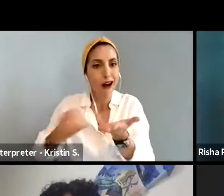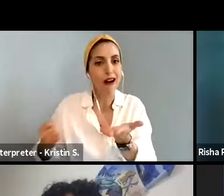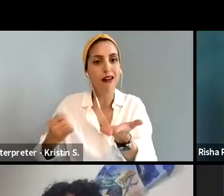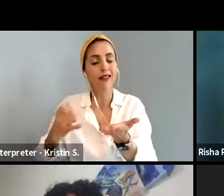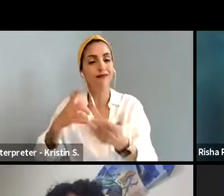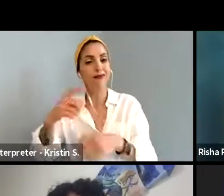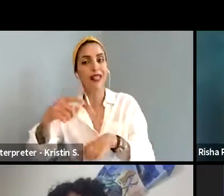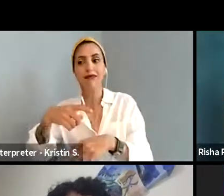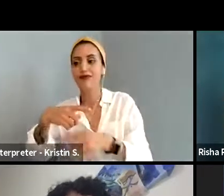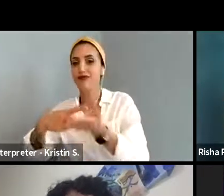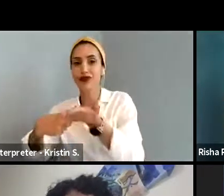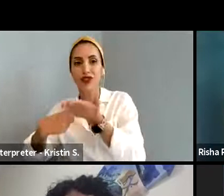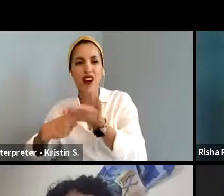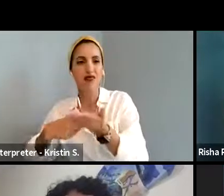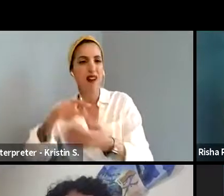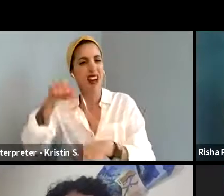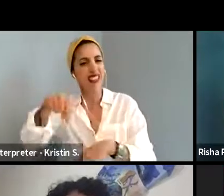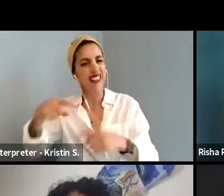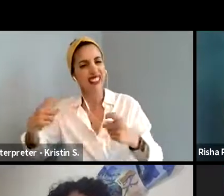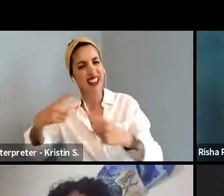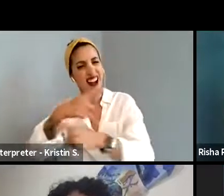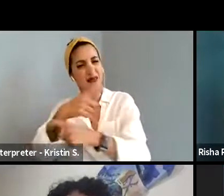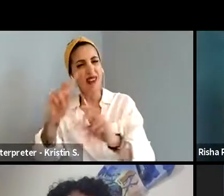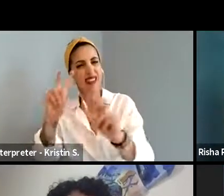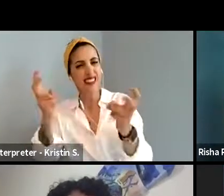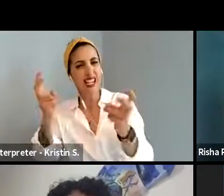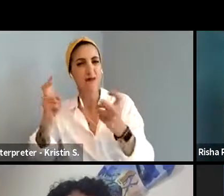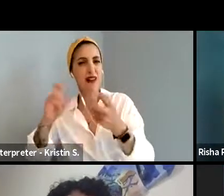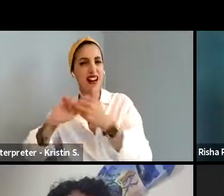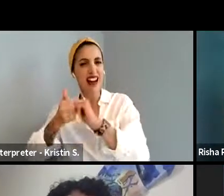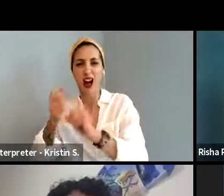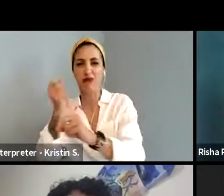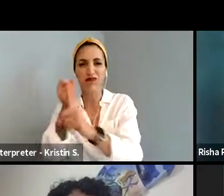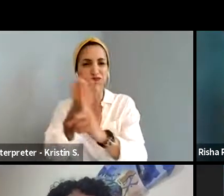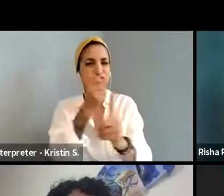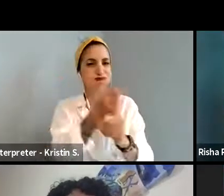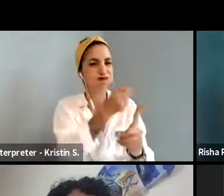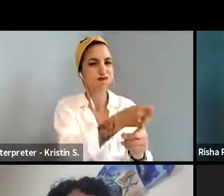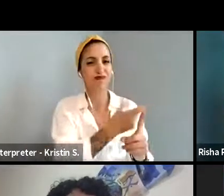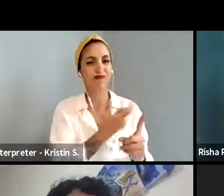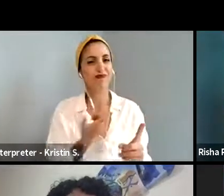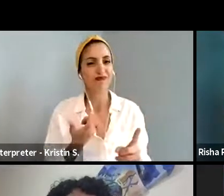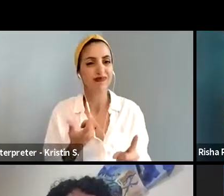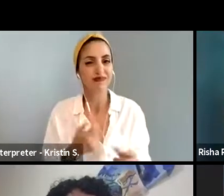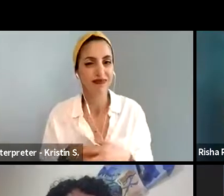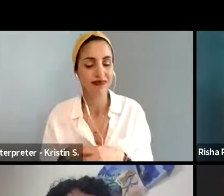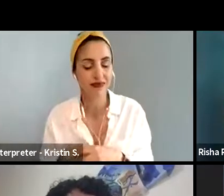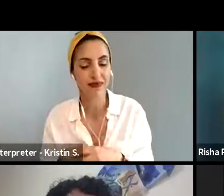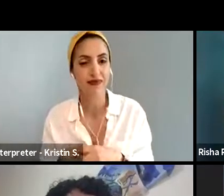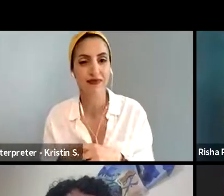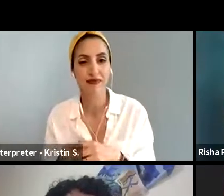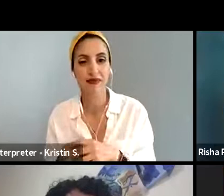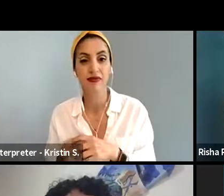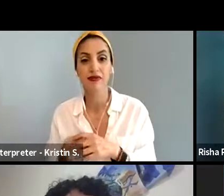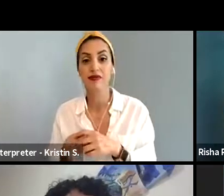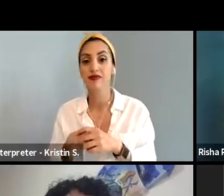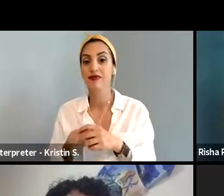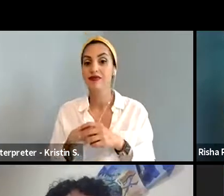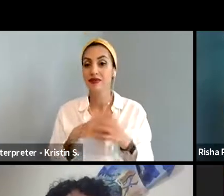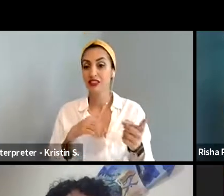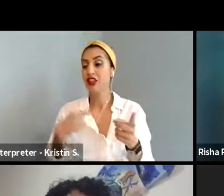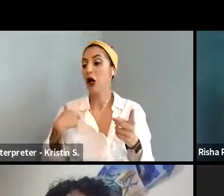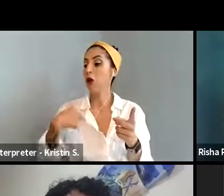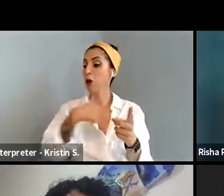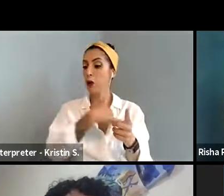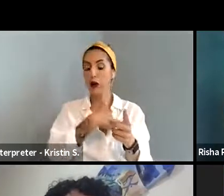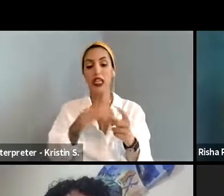complex subject matter and topic and how it impacts all of us collectively. And so continued on with the